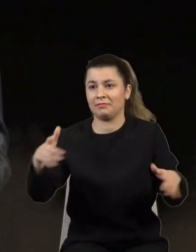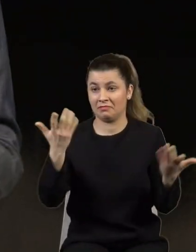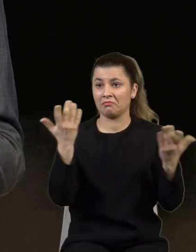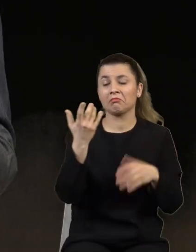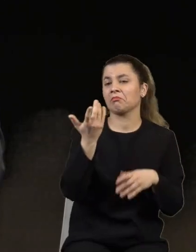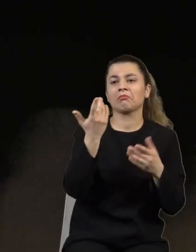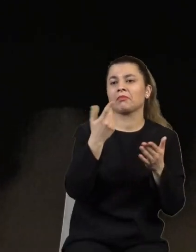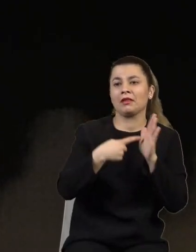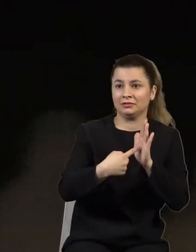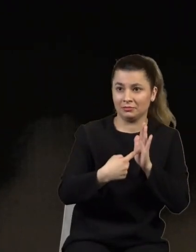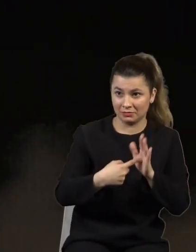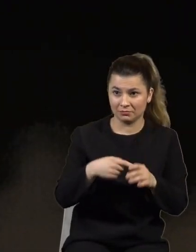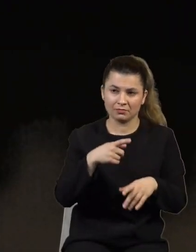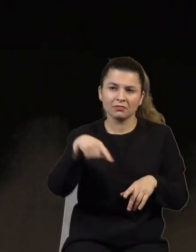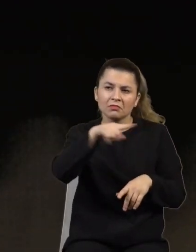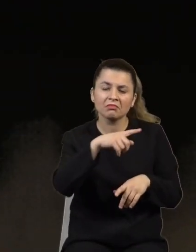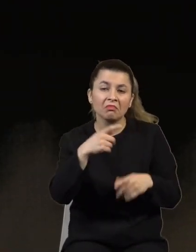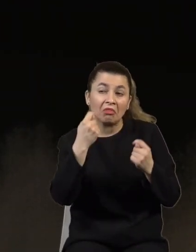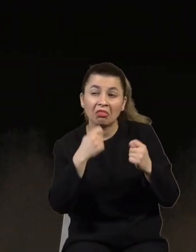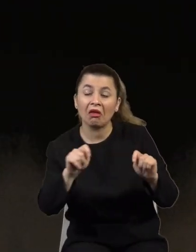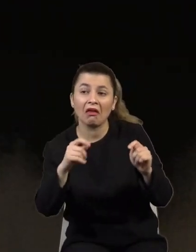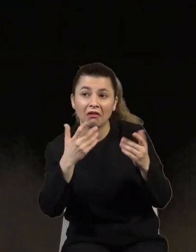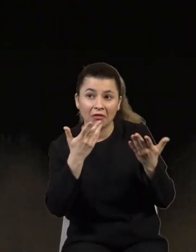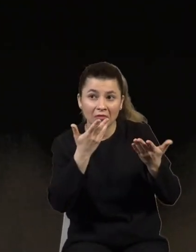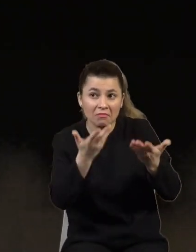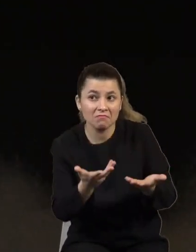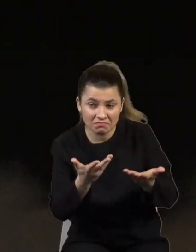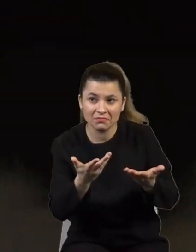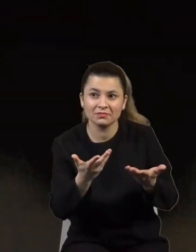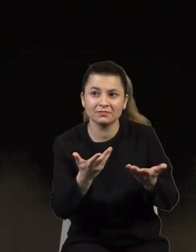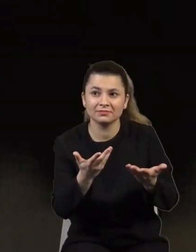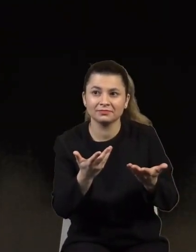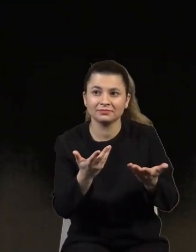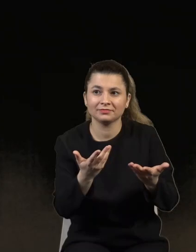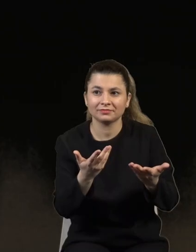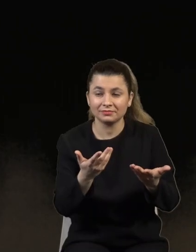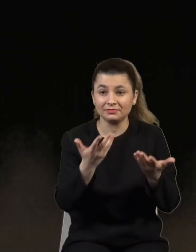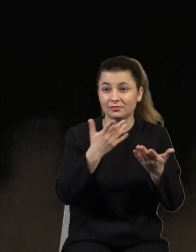threaten what's happening. And